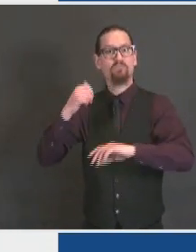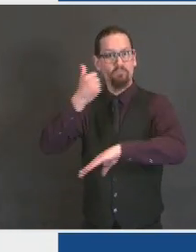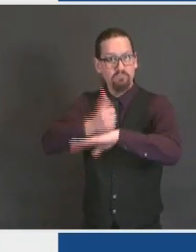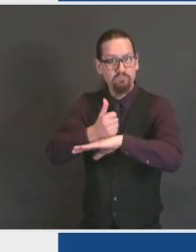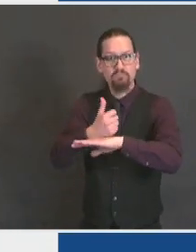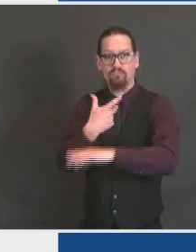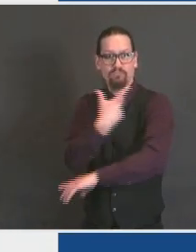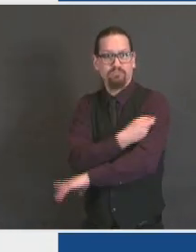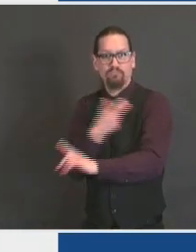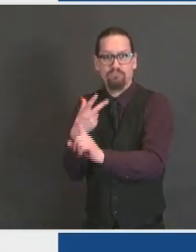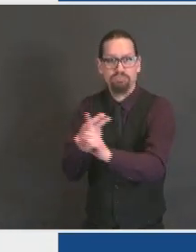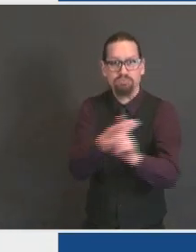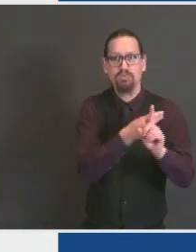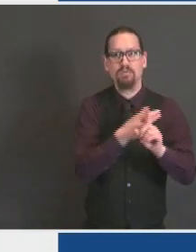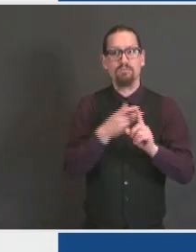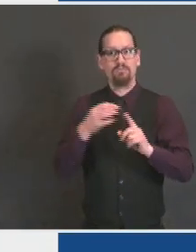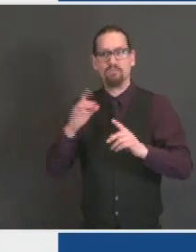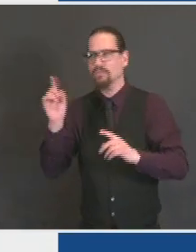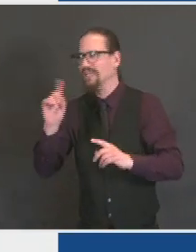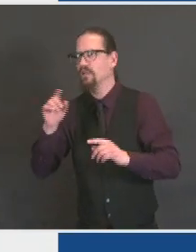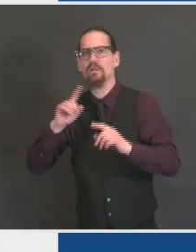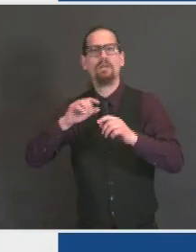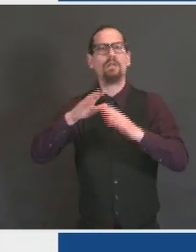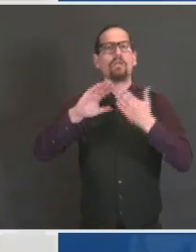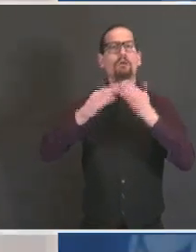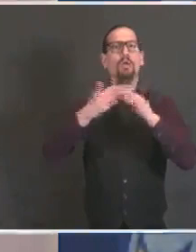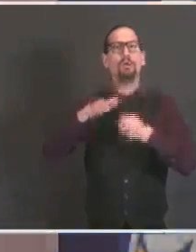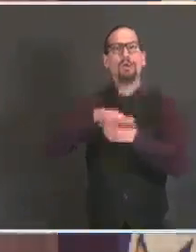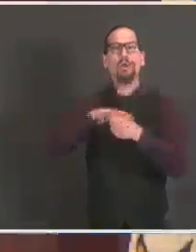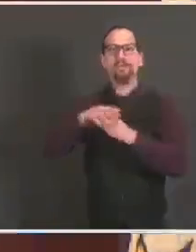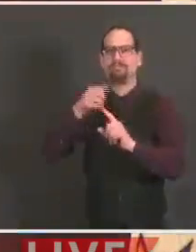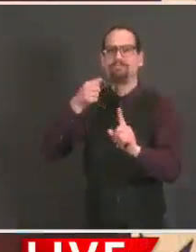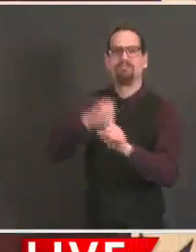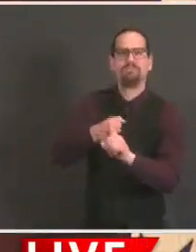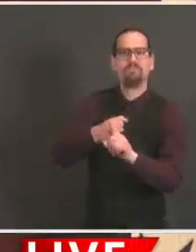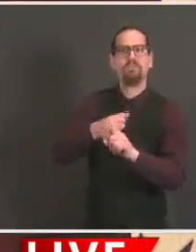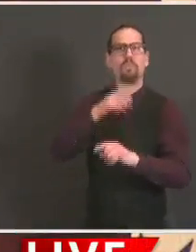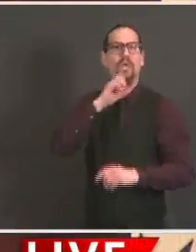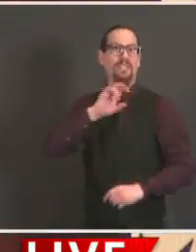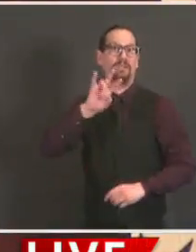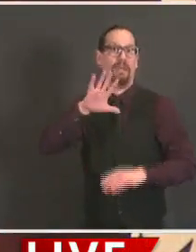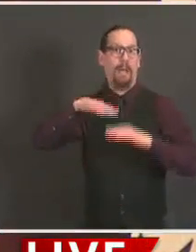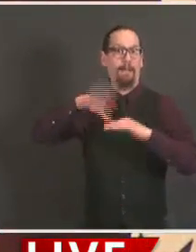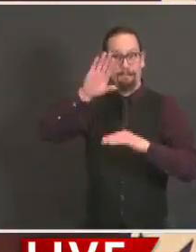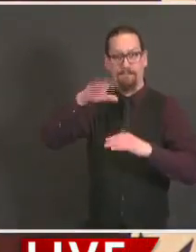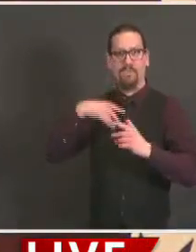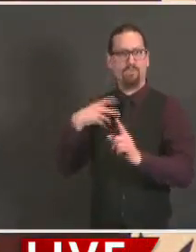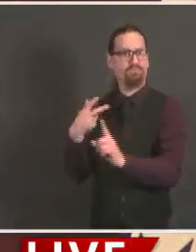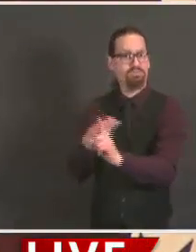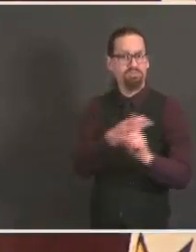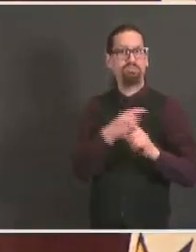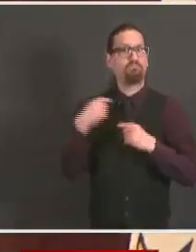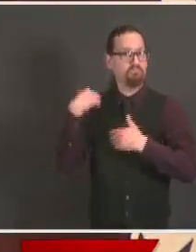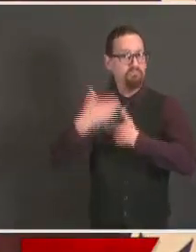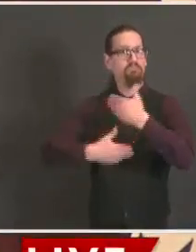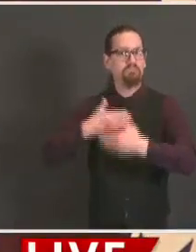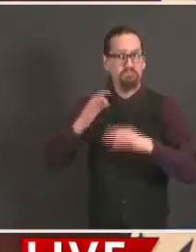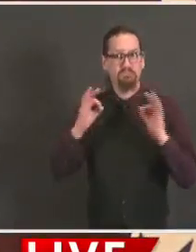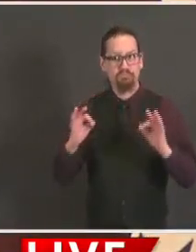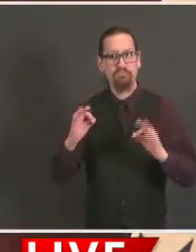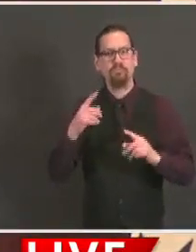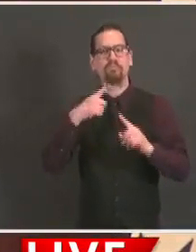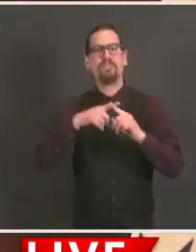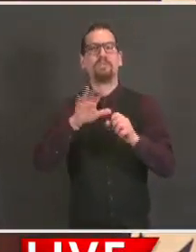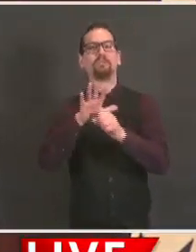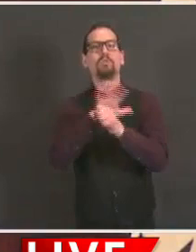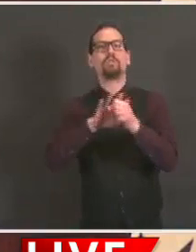the arms of individuals 75 and older. These local and regional vaccination sites are going to be